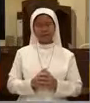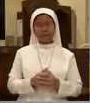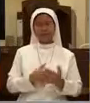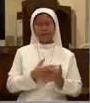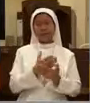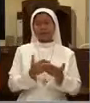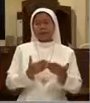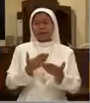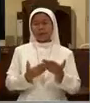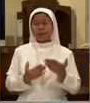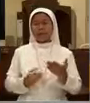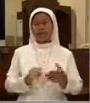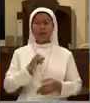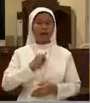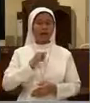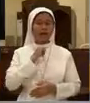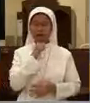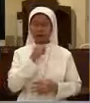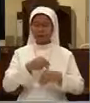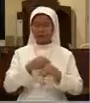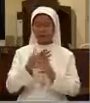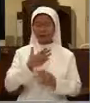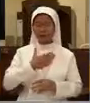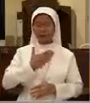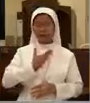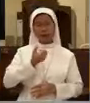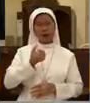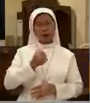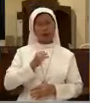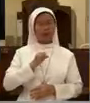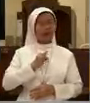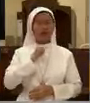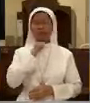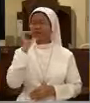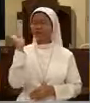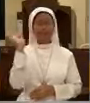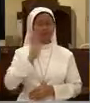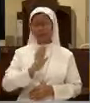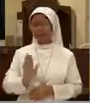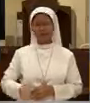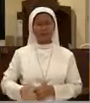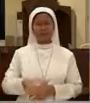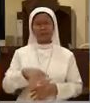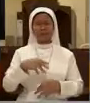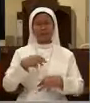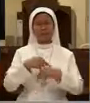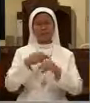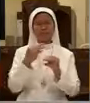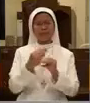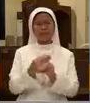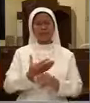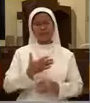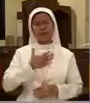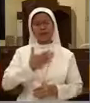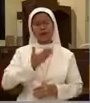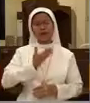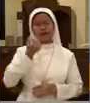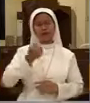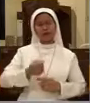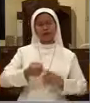something that I did not produce and cannot produce. But I